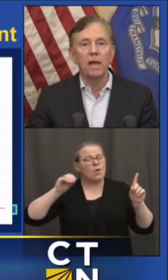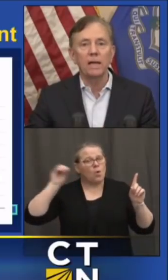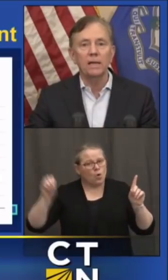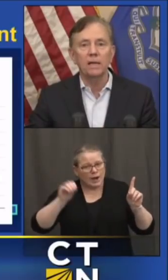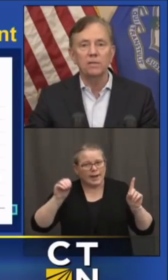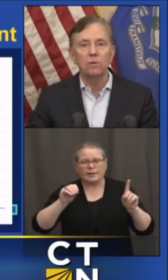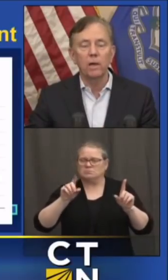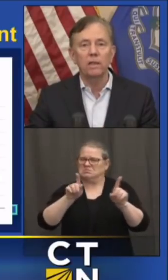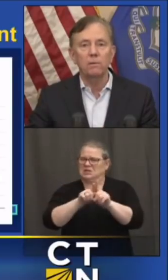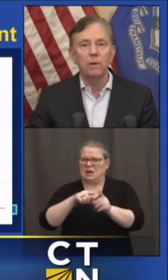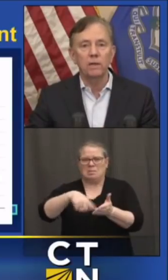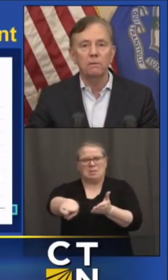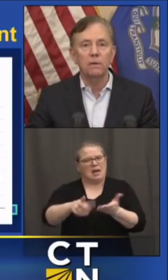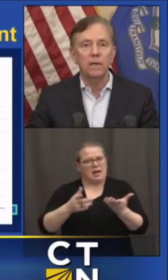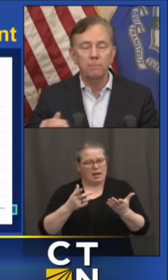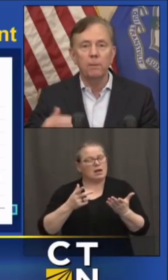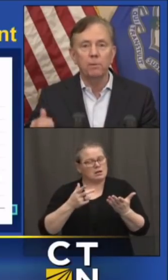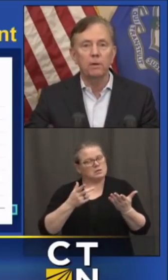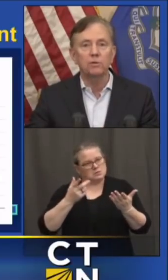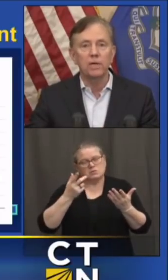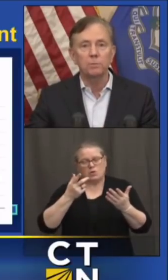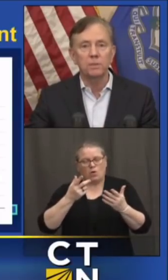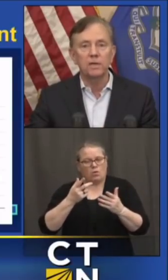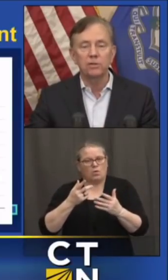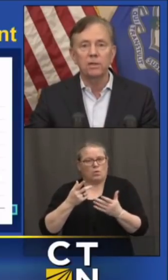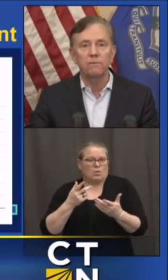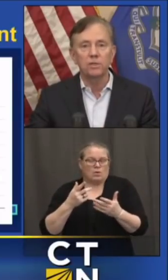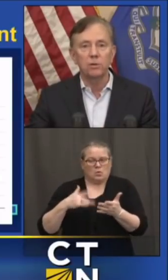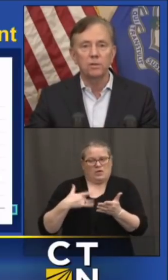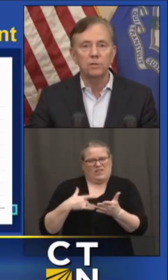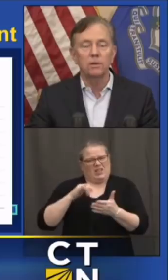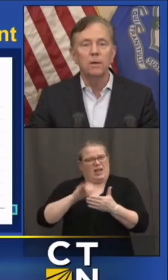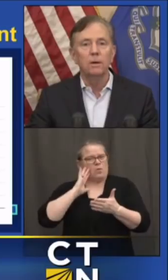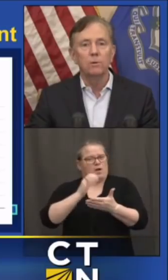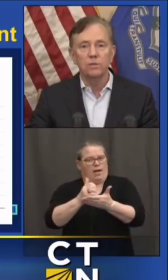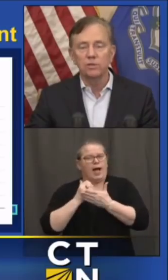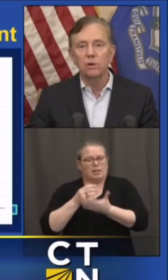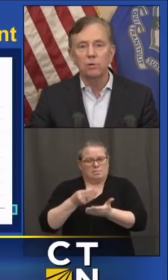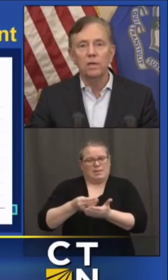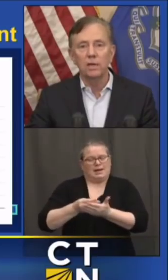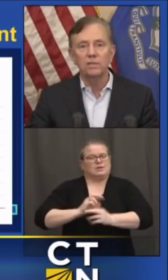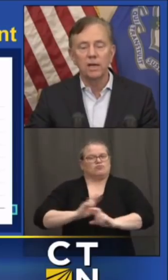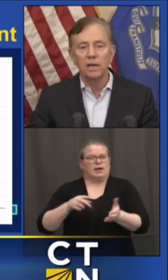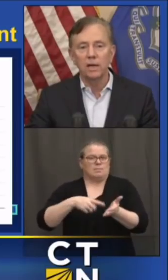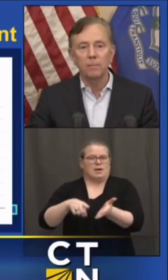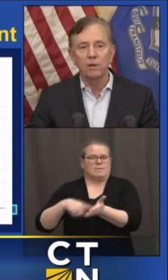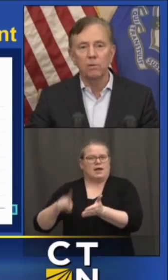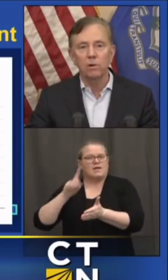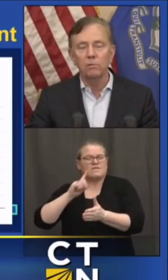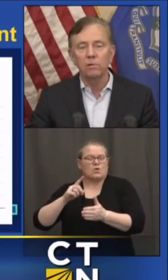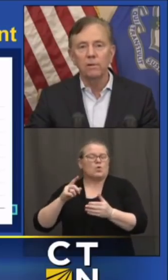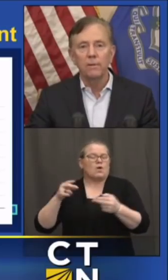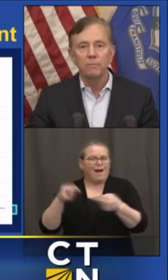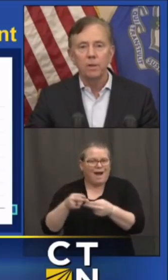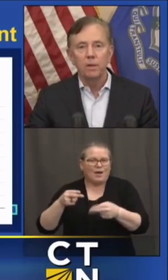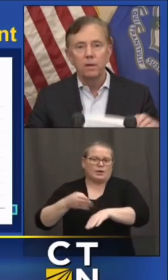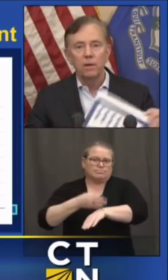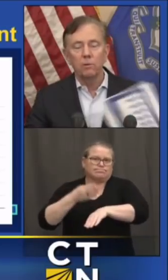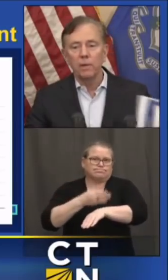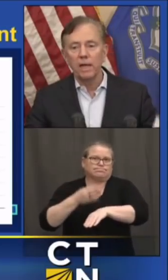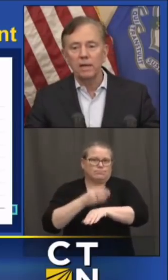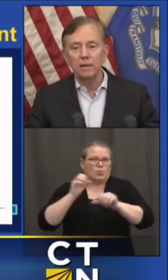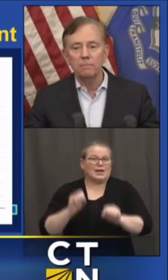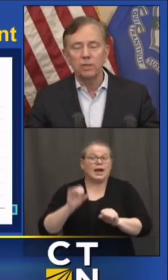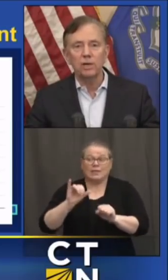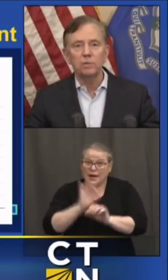mirror that, and it's a way that we can keep up with our transportation infrastructure, which is so key to economic growth. You